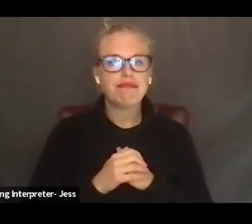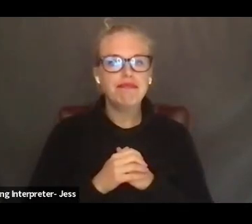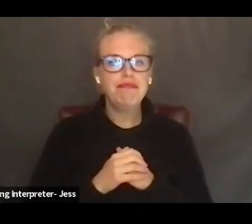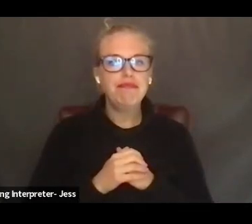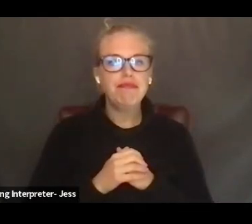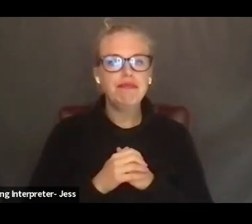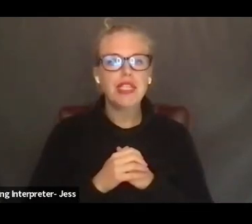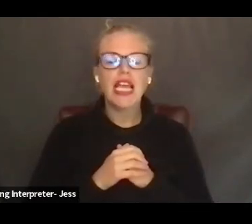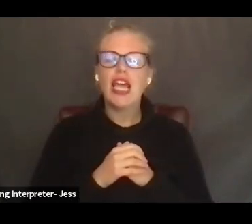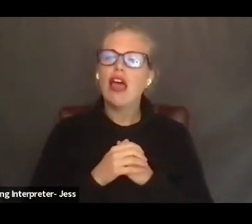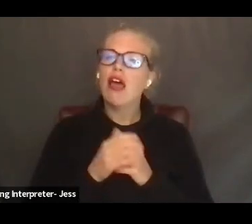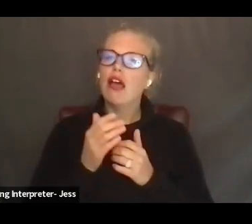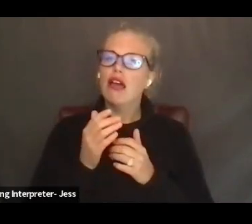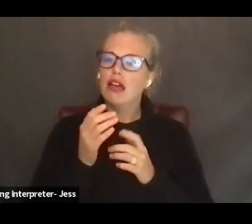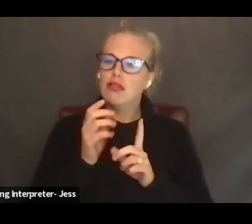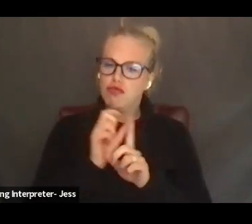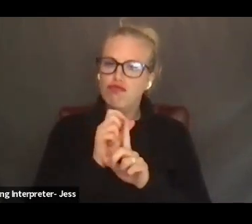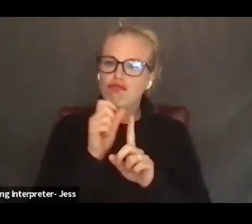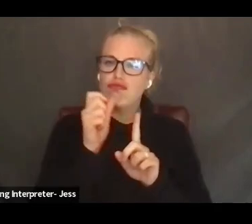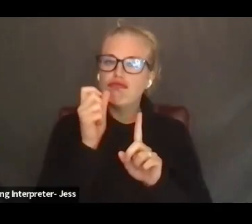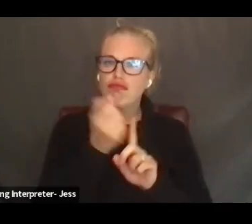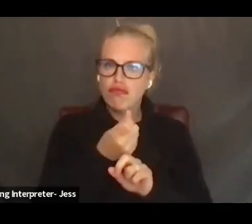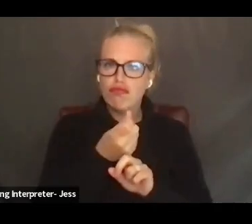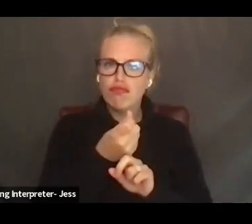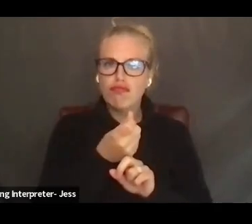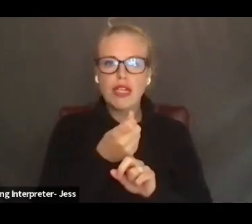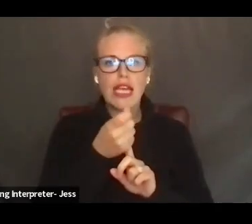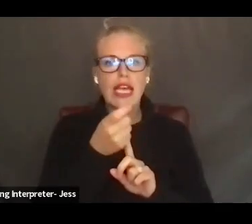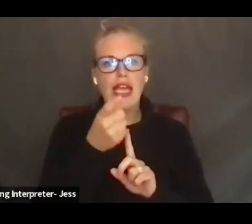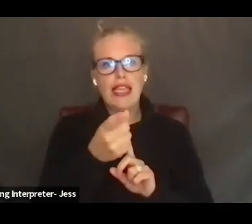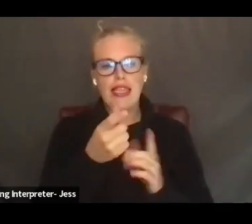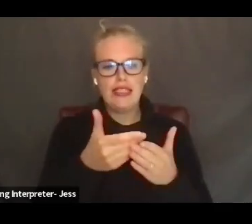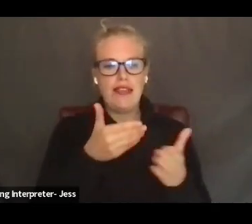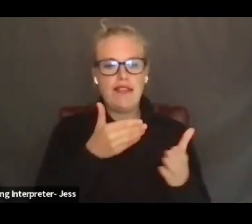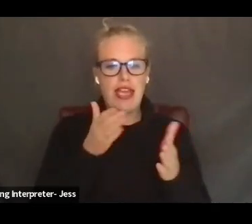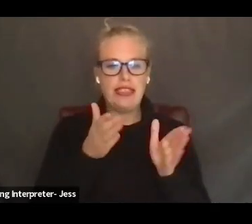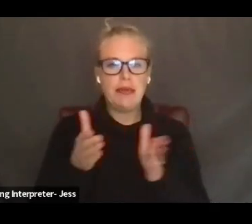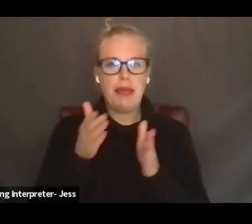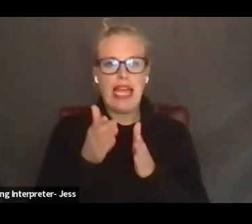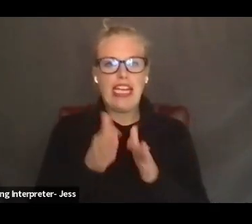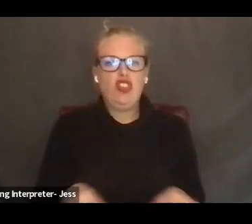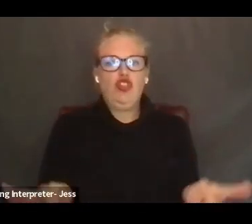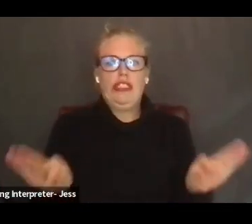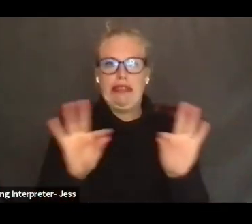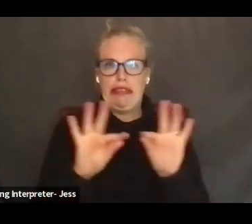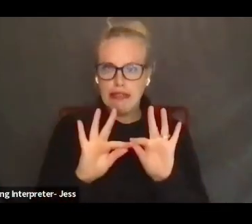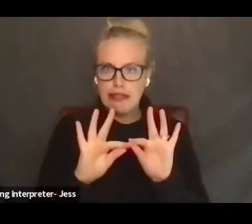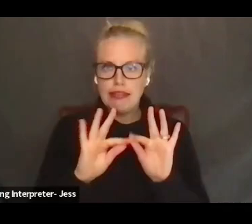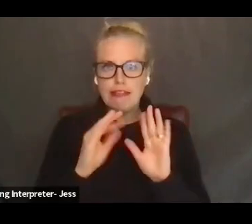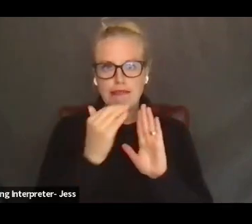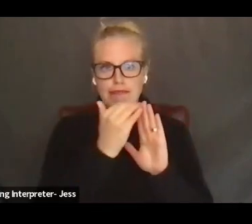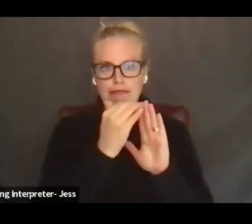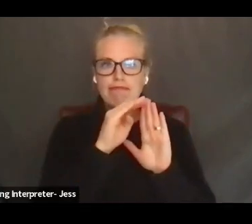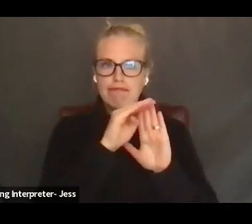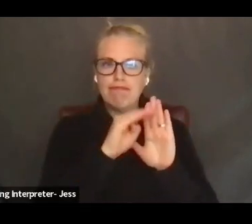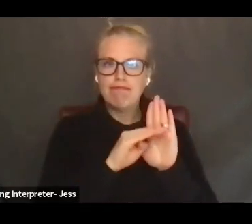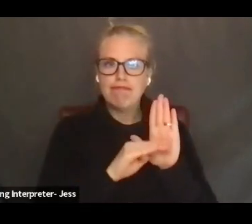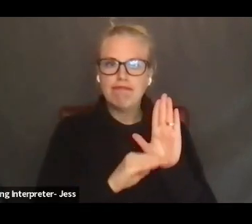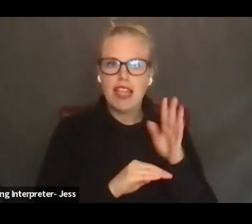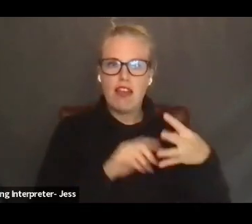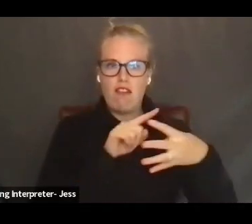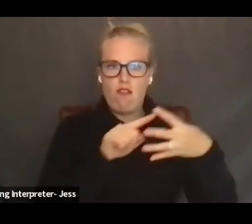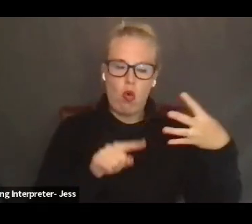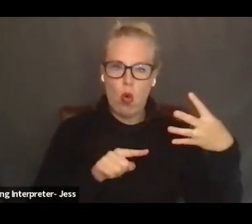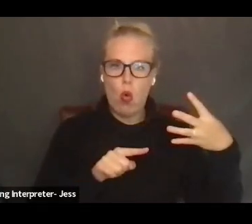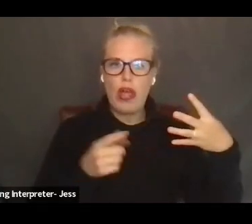There's certain circumstances where this type of advanced planning is critical, and I've listed the 4 of